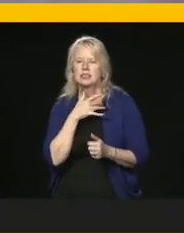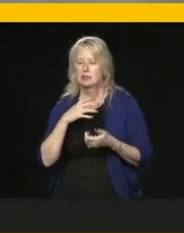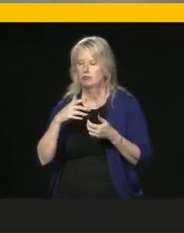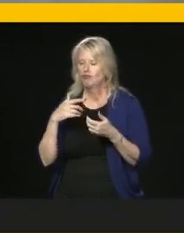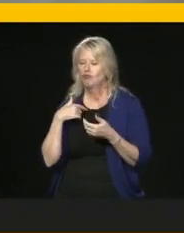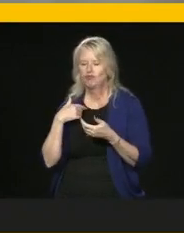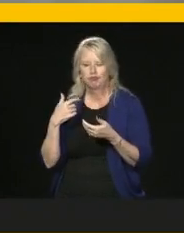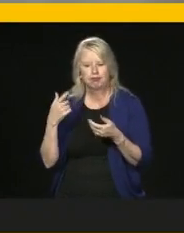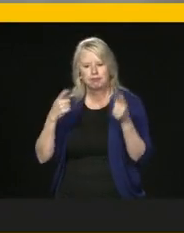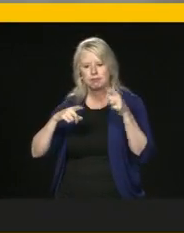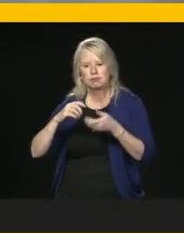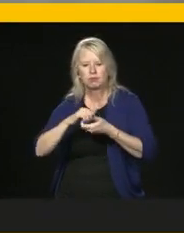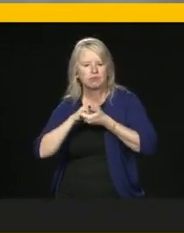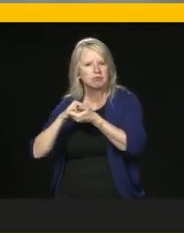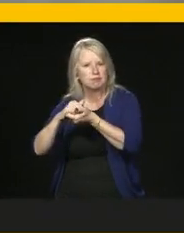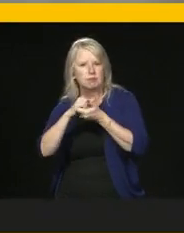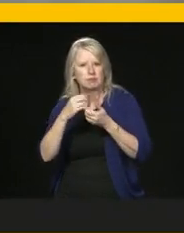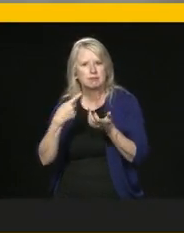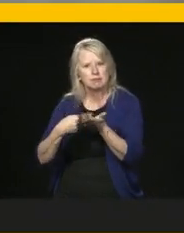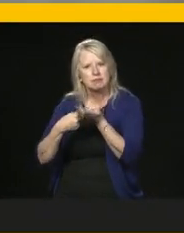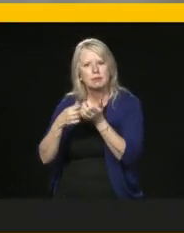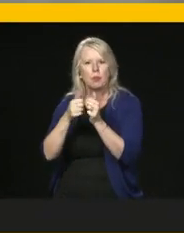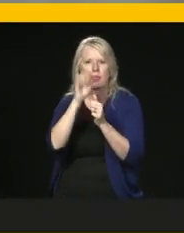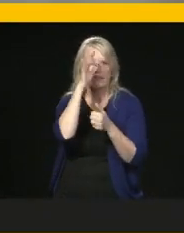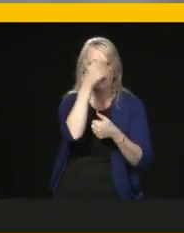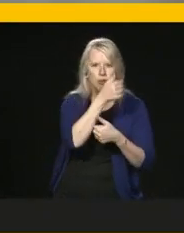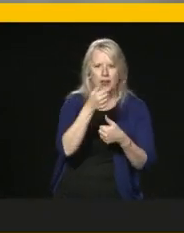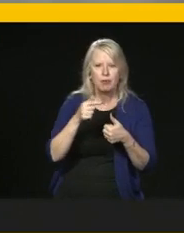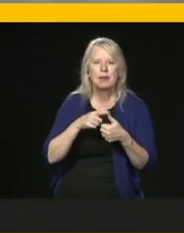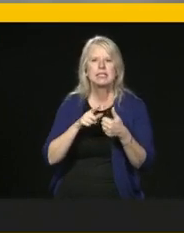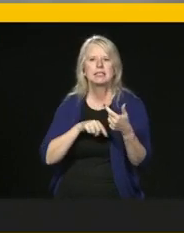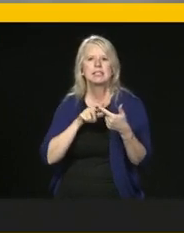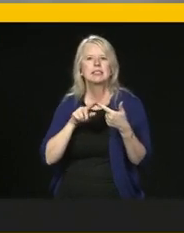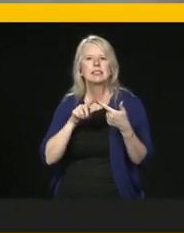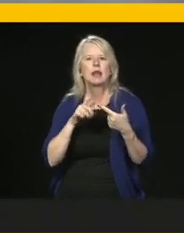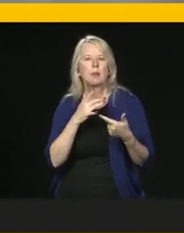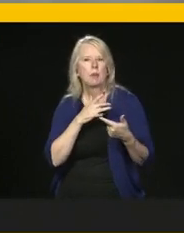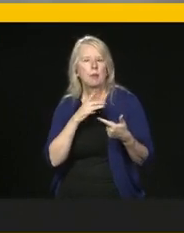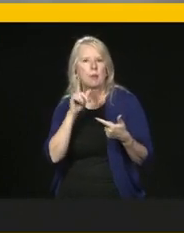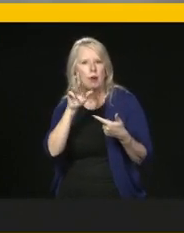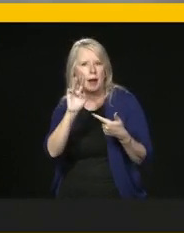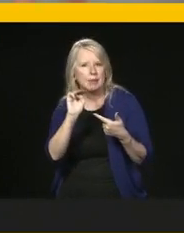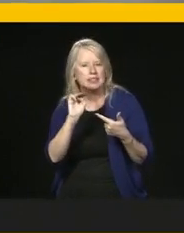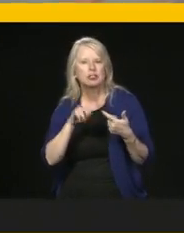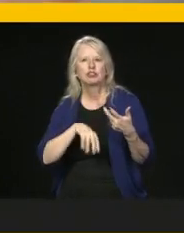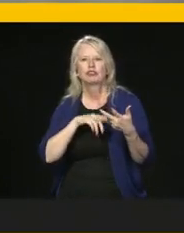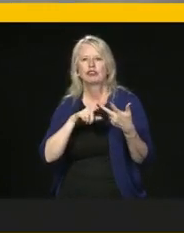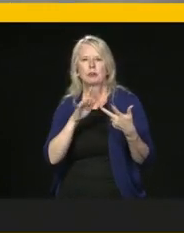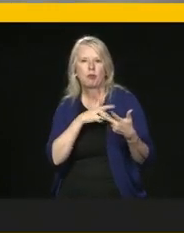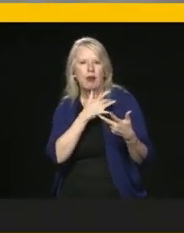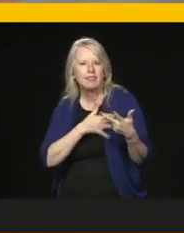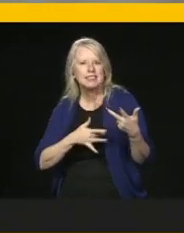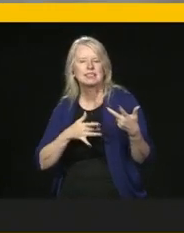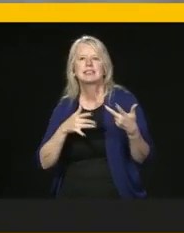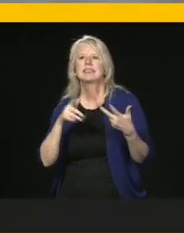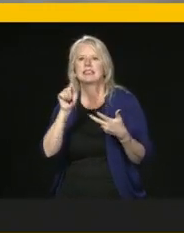with the federal government, the prime minister, and provinces and territories. Like the prime minister said, he